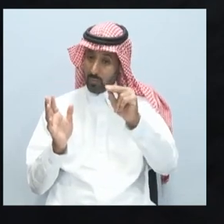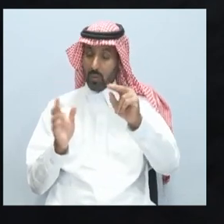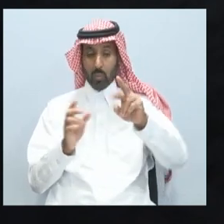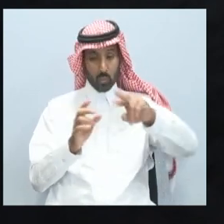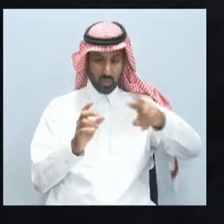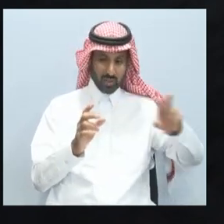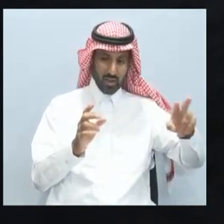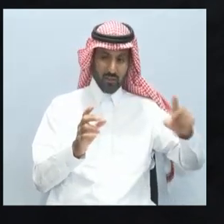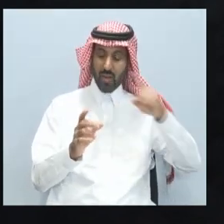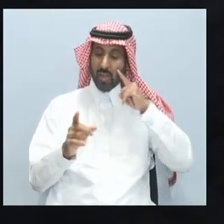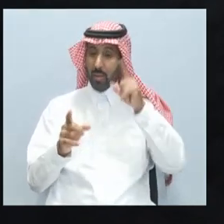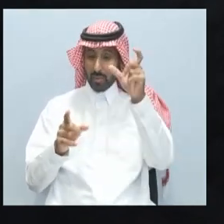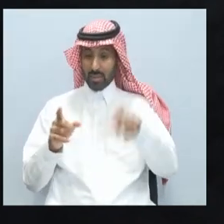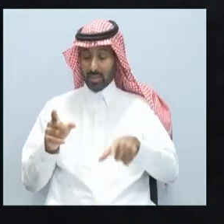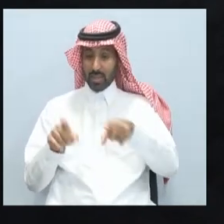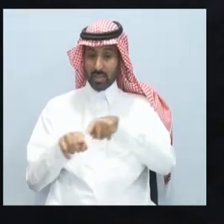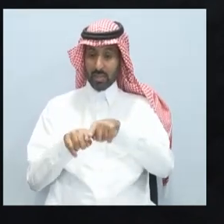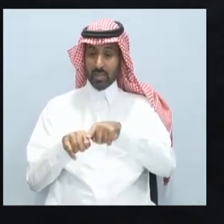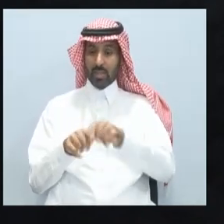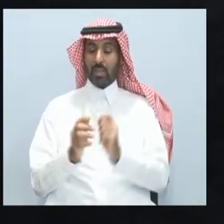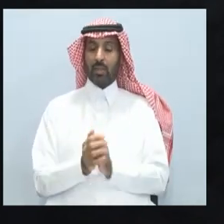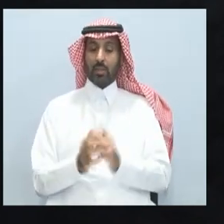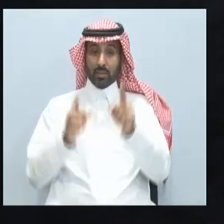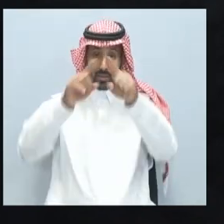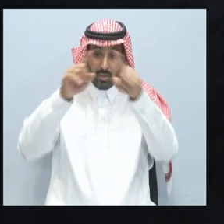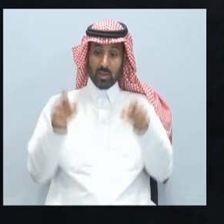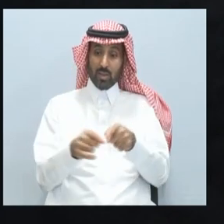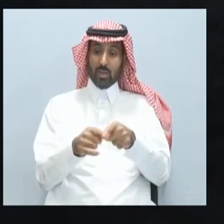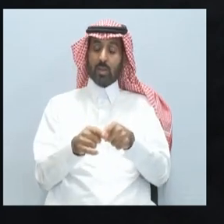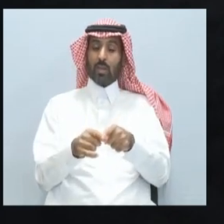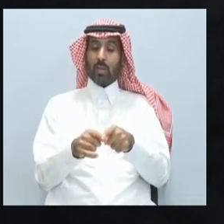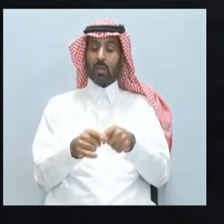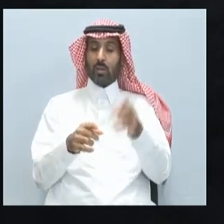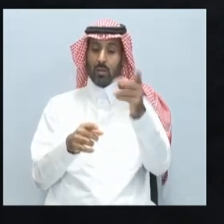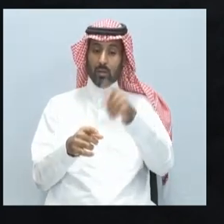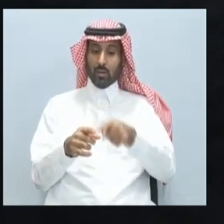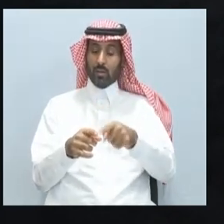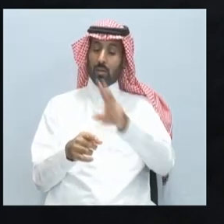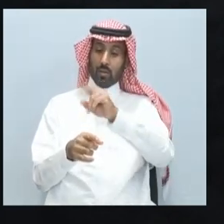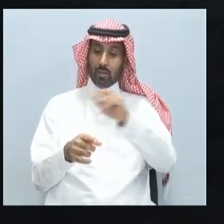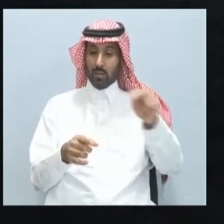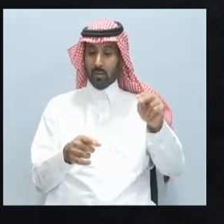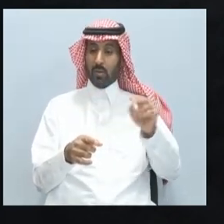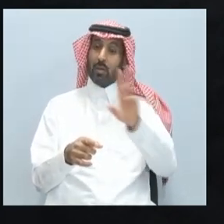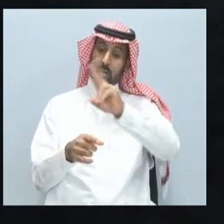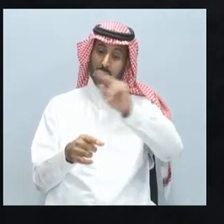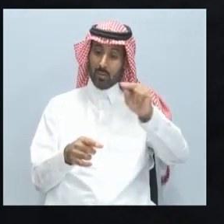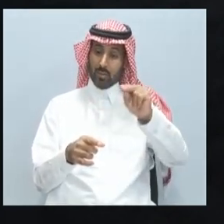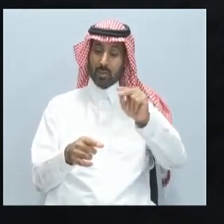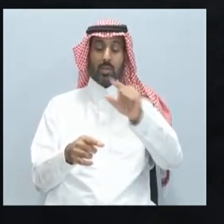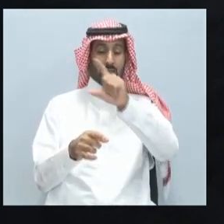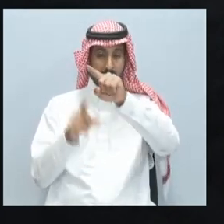about? And we have the Venn diagram to show the differences. And of course, in the middle, what do they have